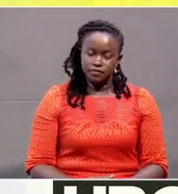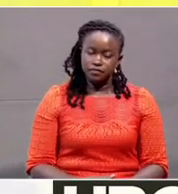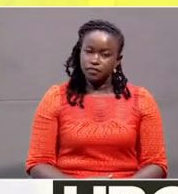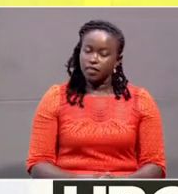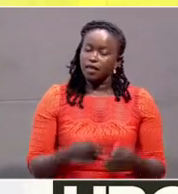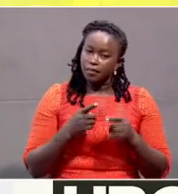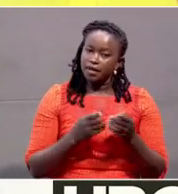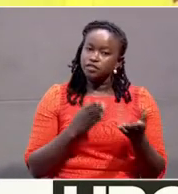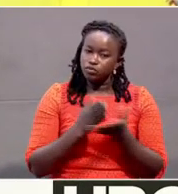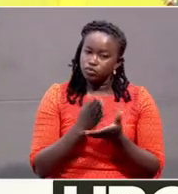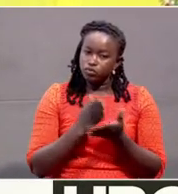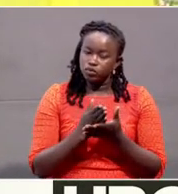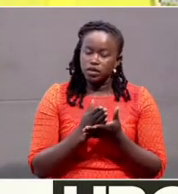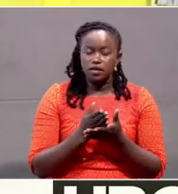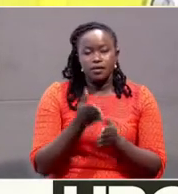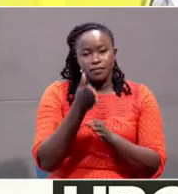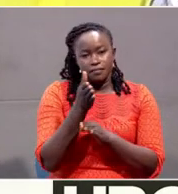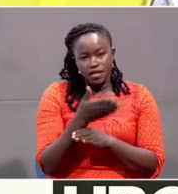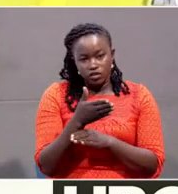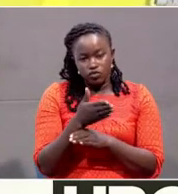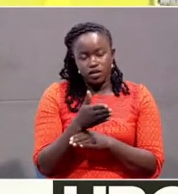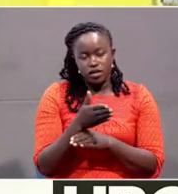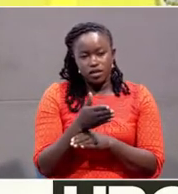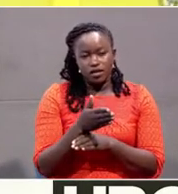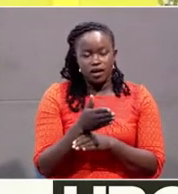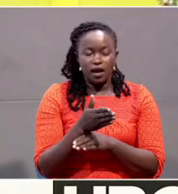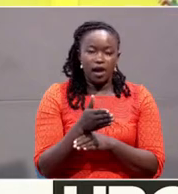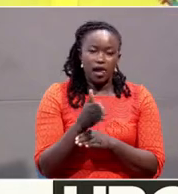obviously the ministry is going to